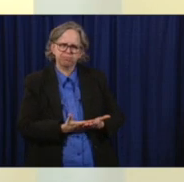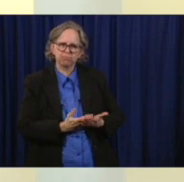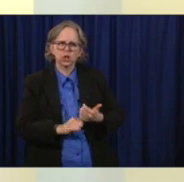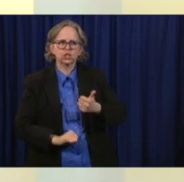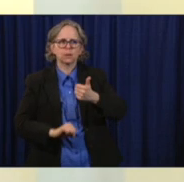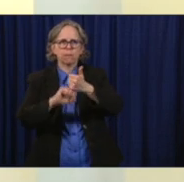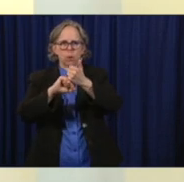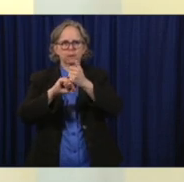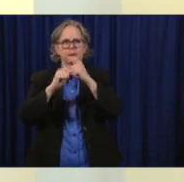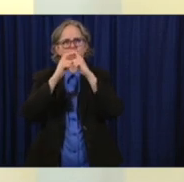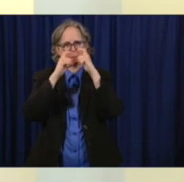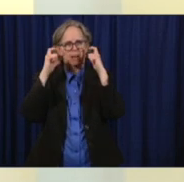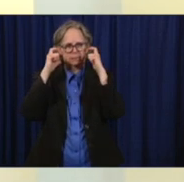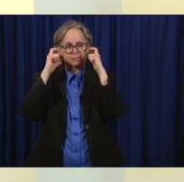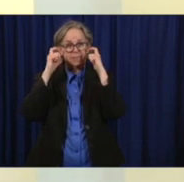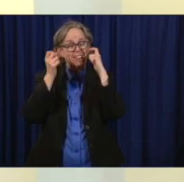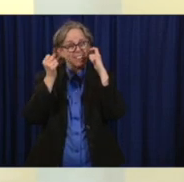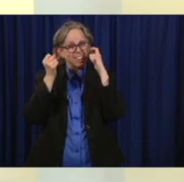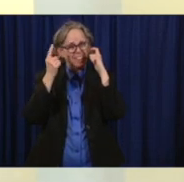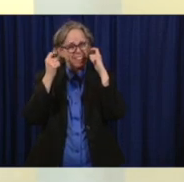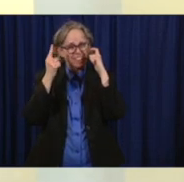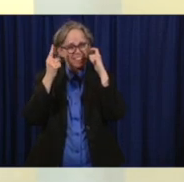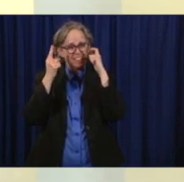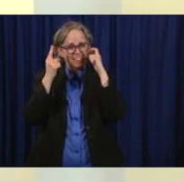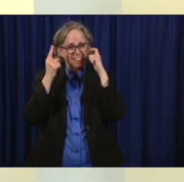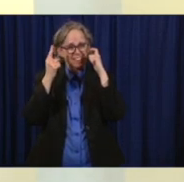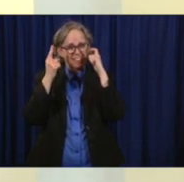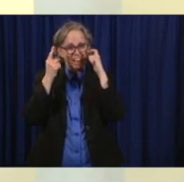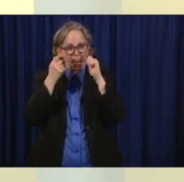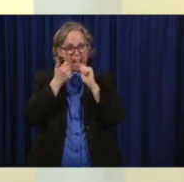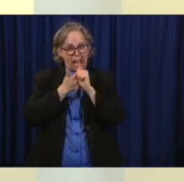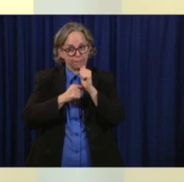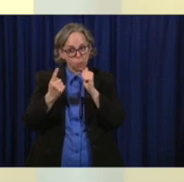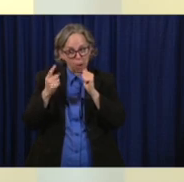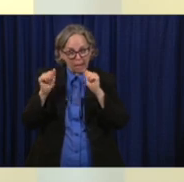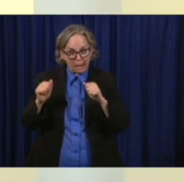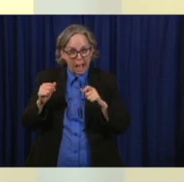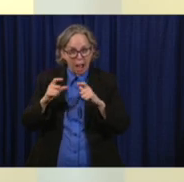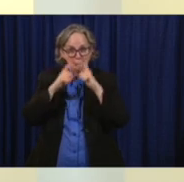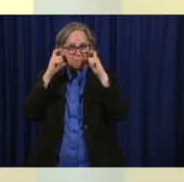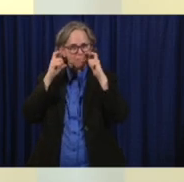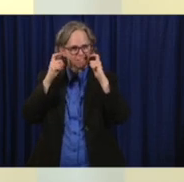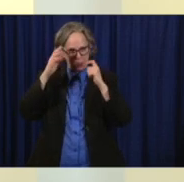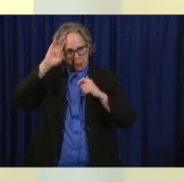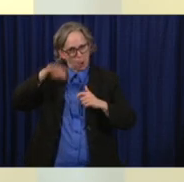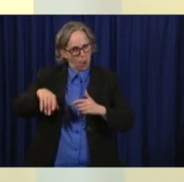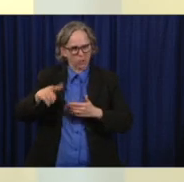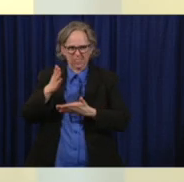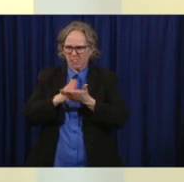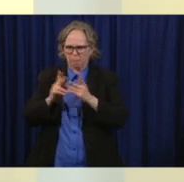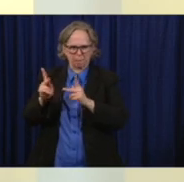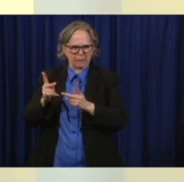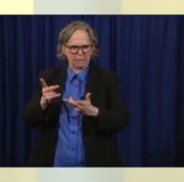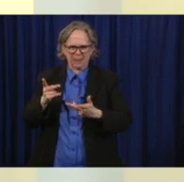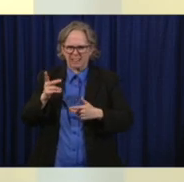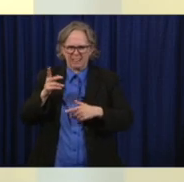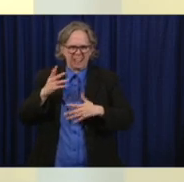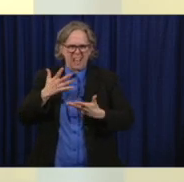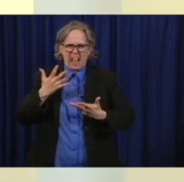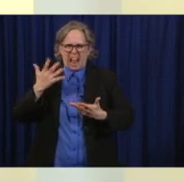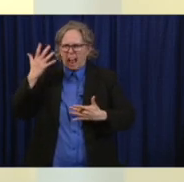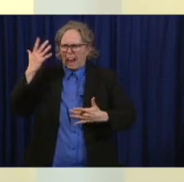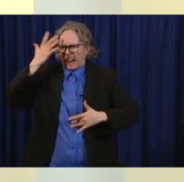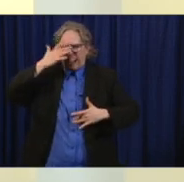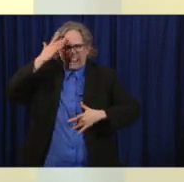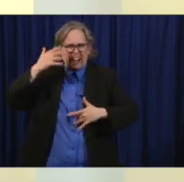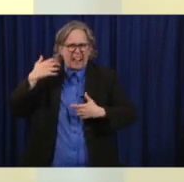not everyone can wear them. There are folks, just like you're saying, that have health conditions that make wearing it more